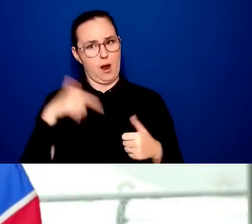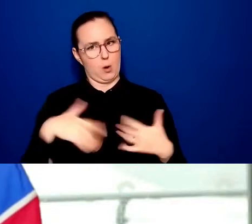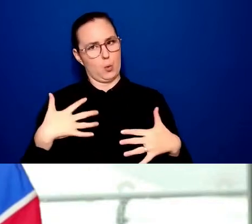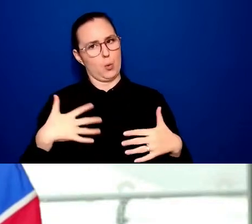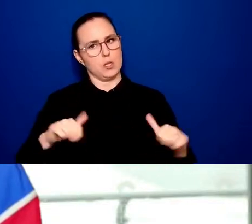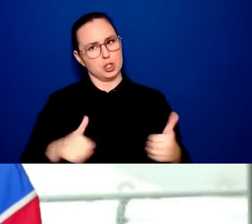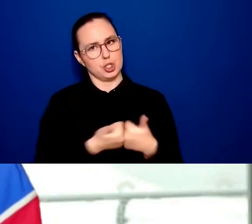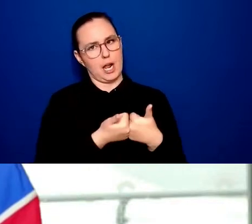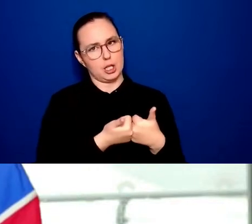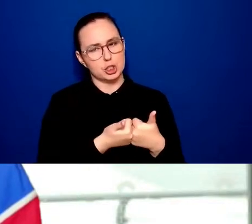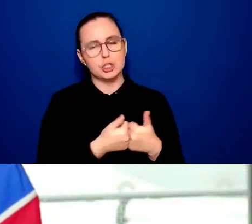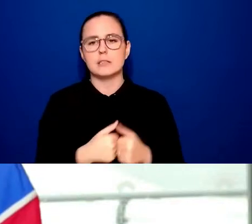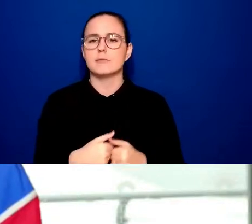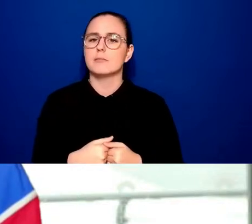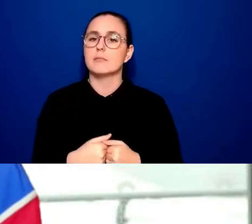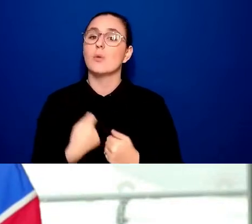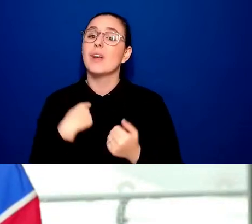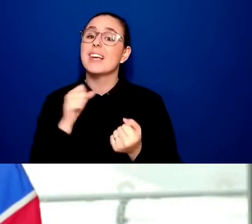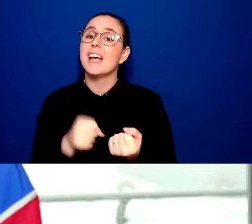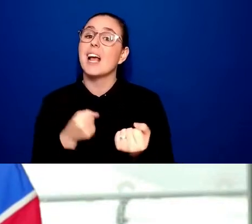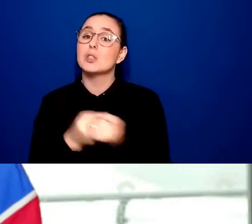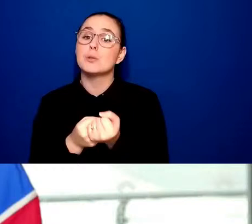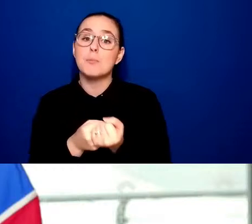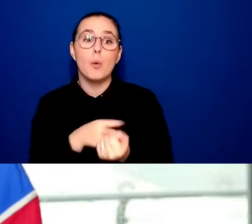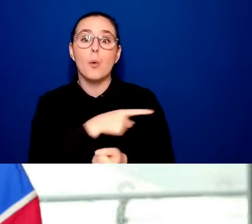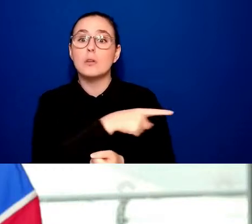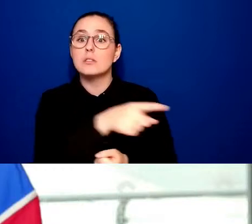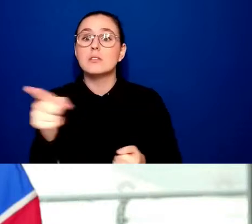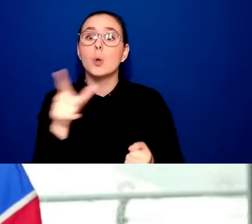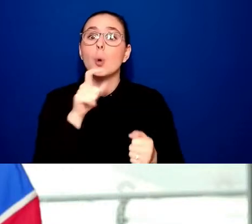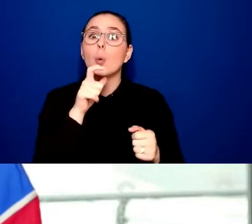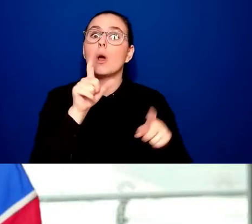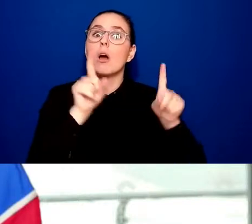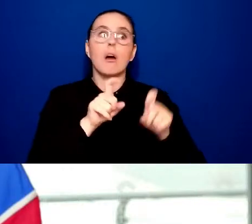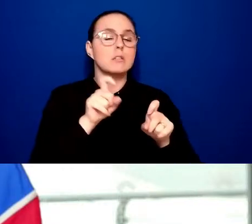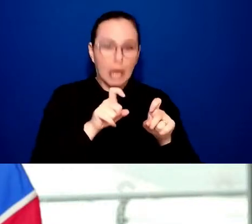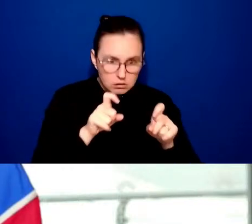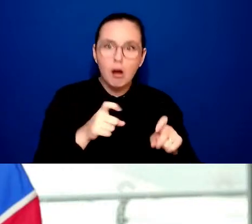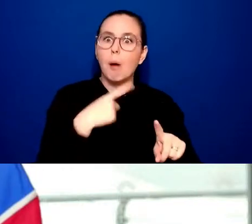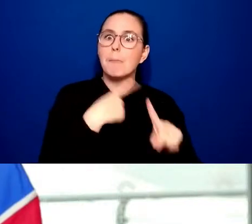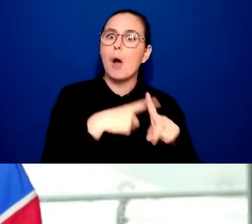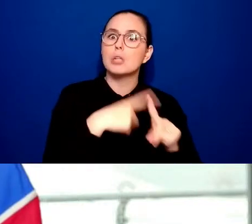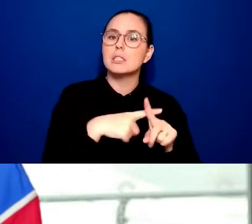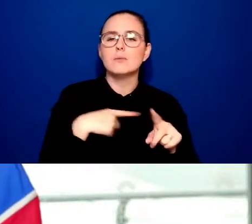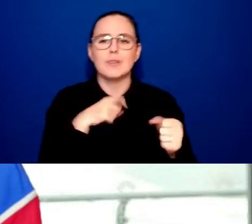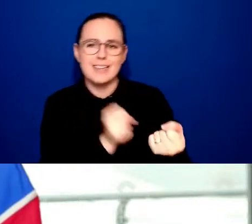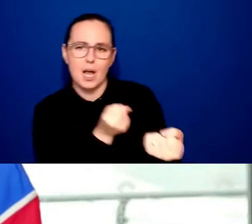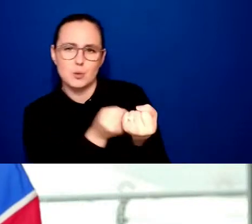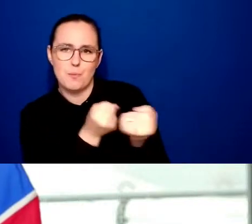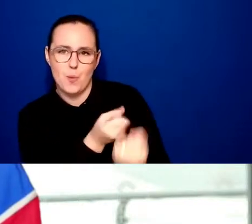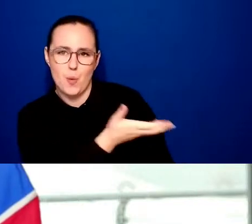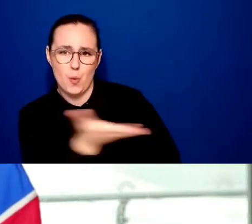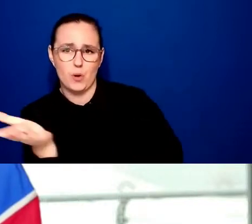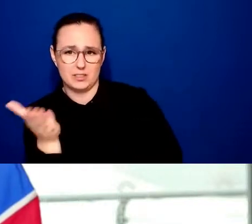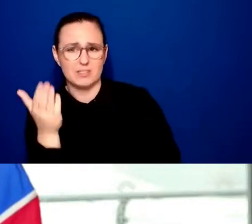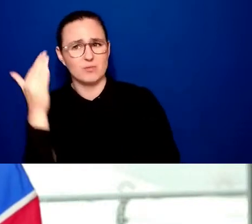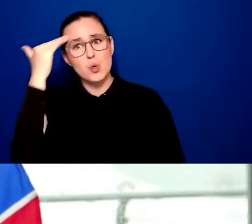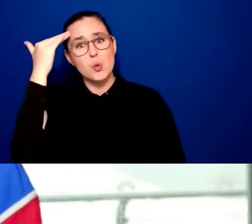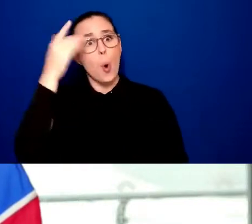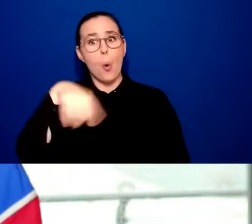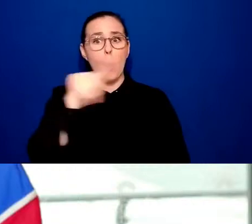for COVID-19, which is for every single person who tests positive an anxious time. With respect to vaccinations,